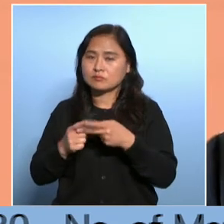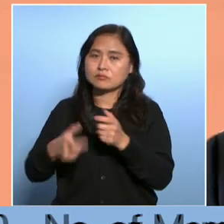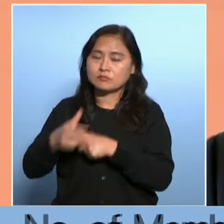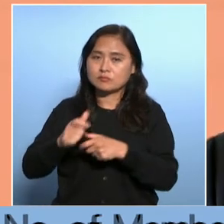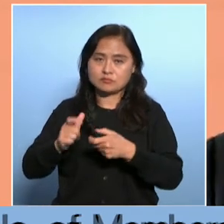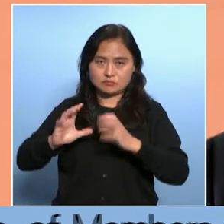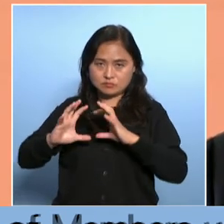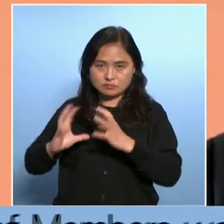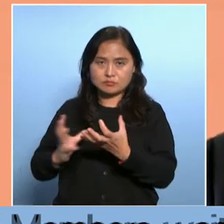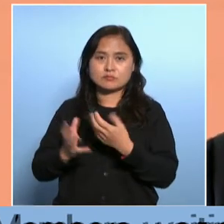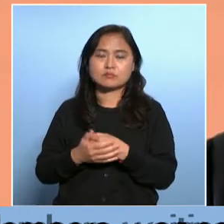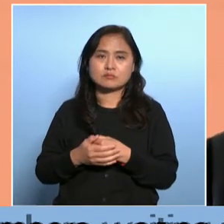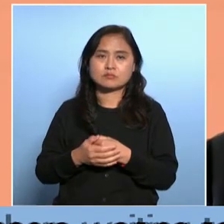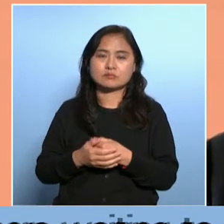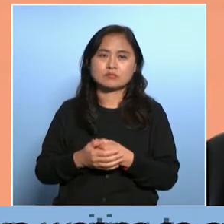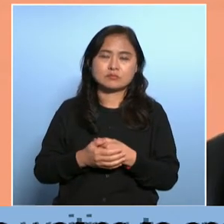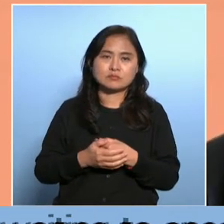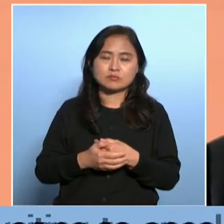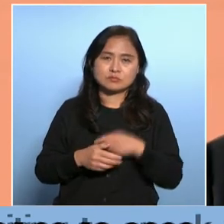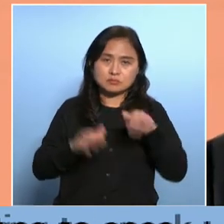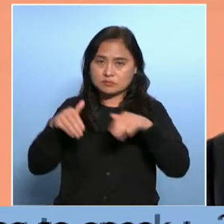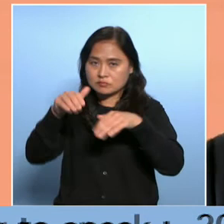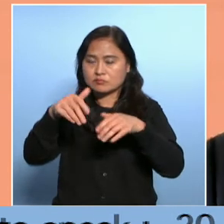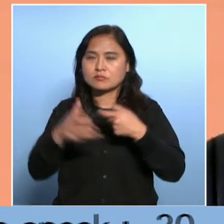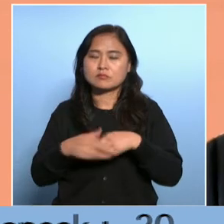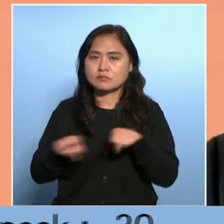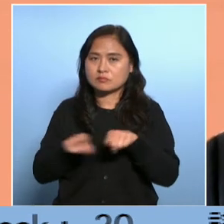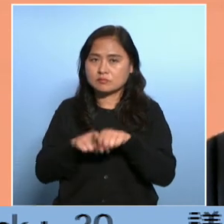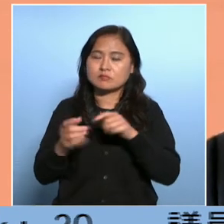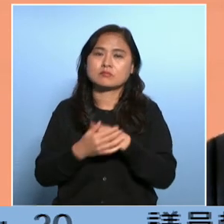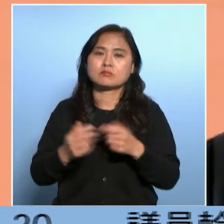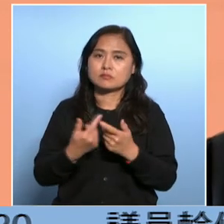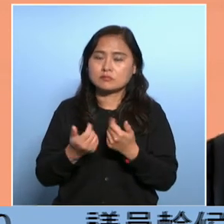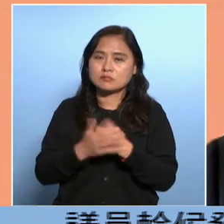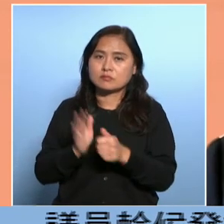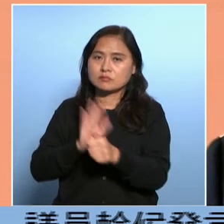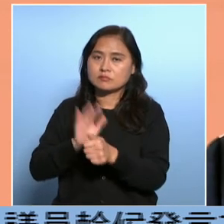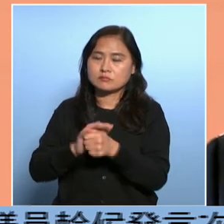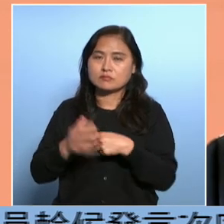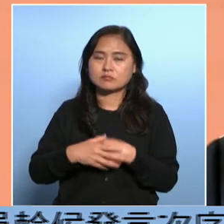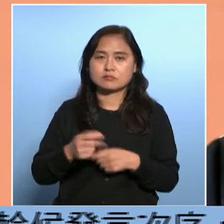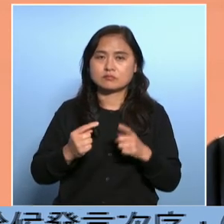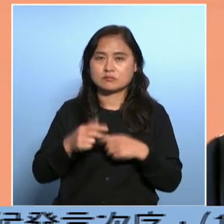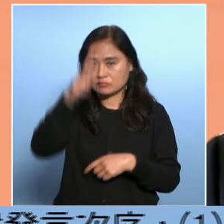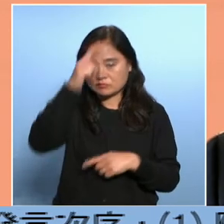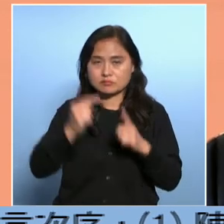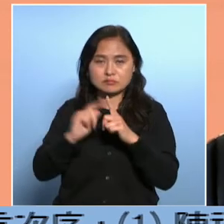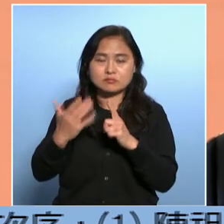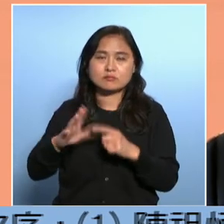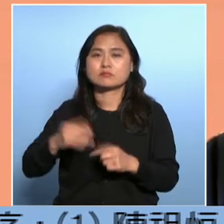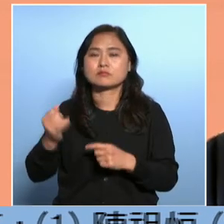fraternity association, trade associations, etc., to make up for